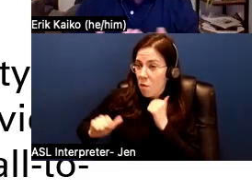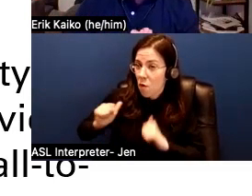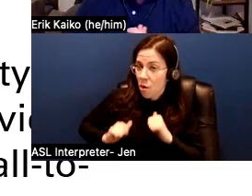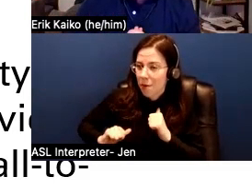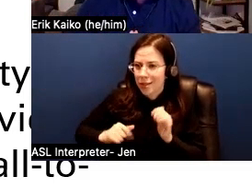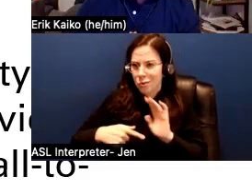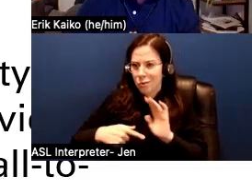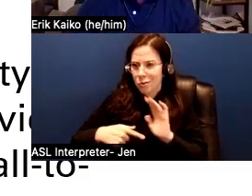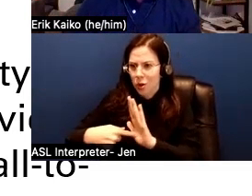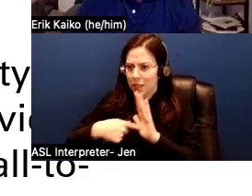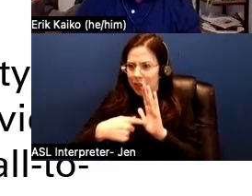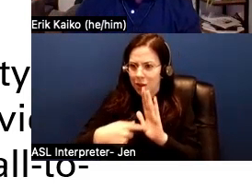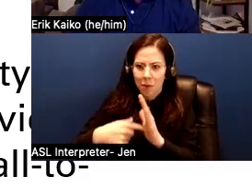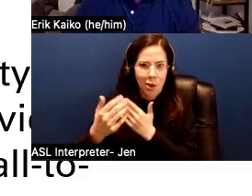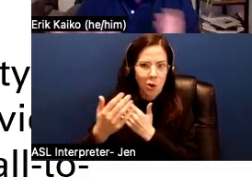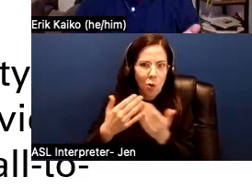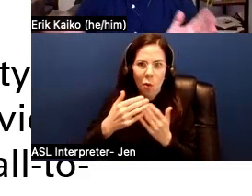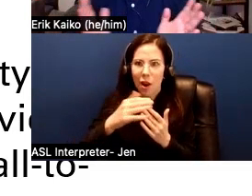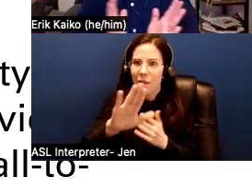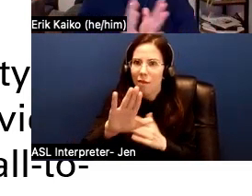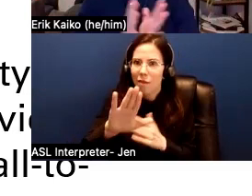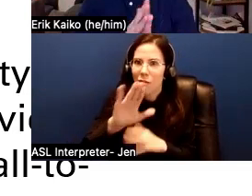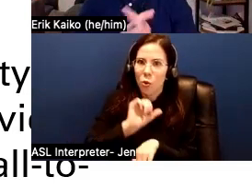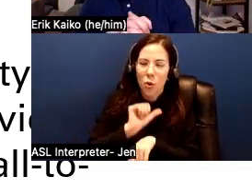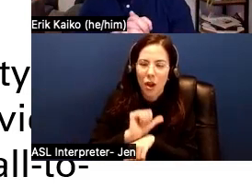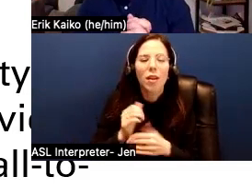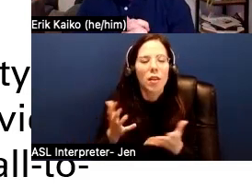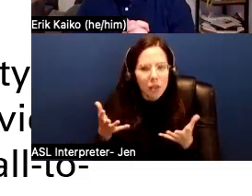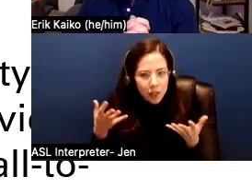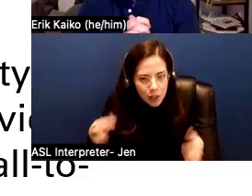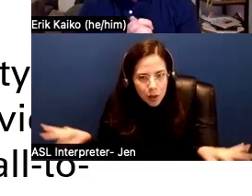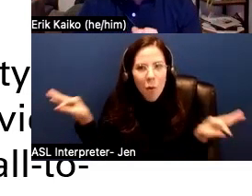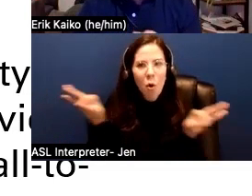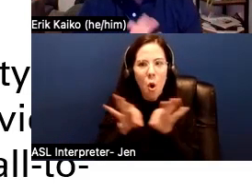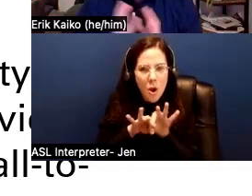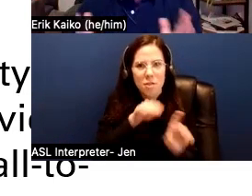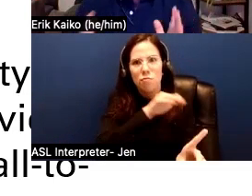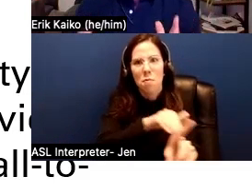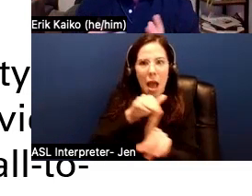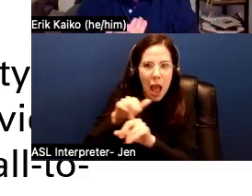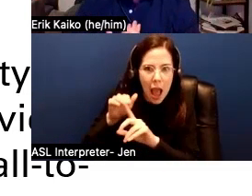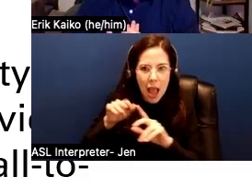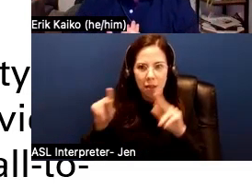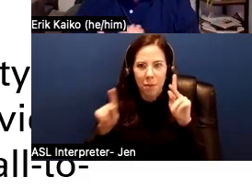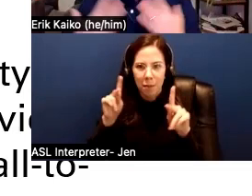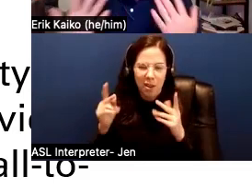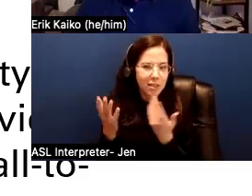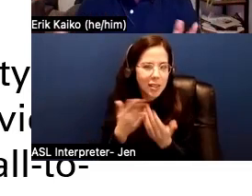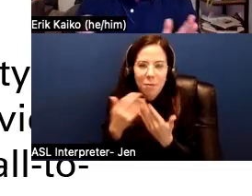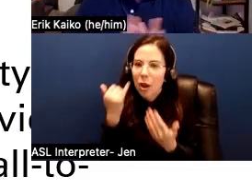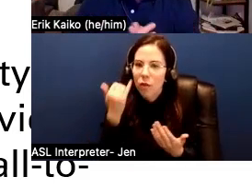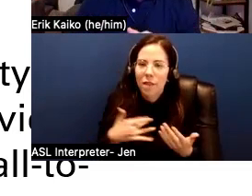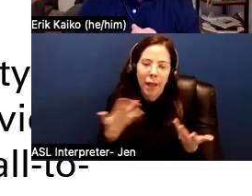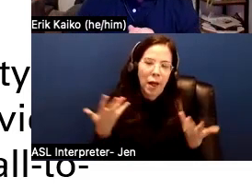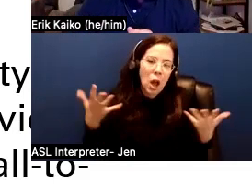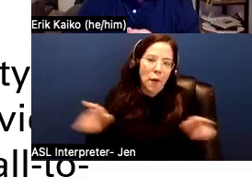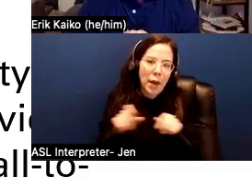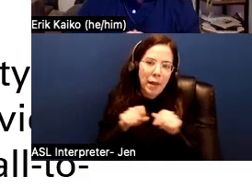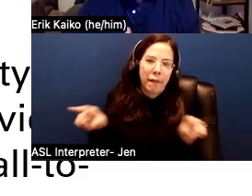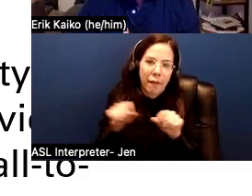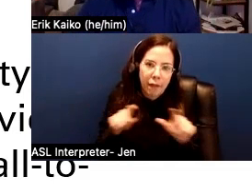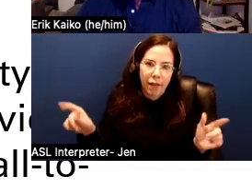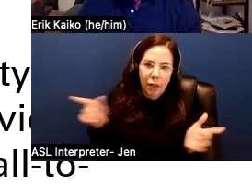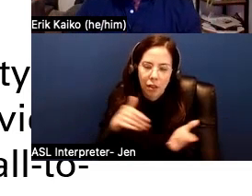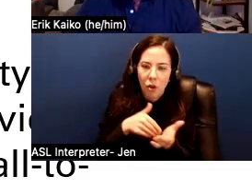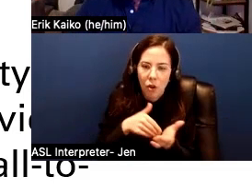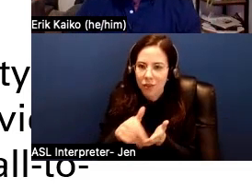or whatever it may be, don't be afraid to noise about it and send those reminders, even if you feel like you've been already sending out lots of reminders,